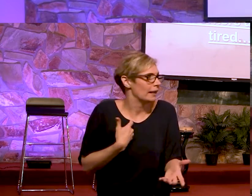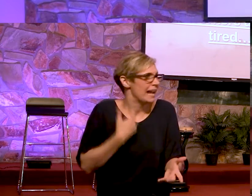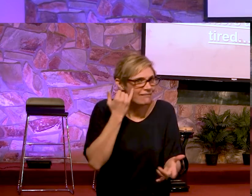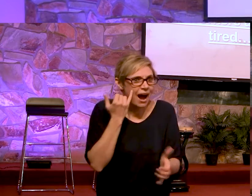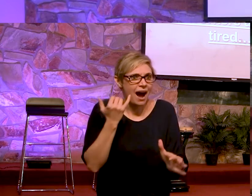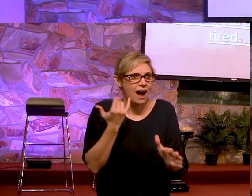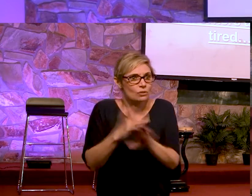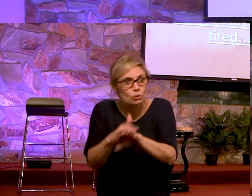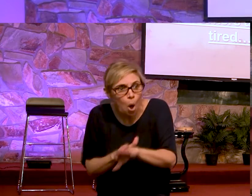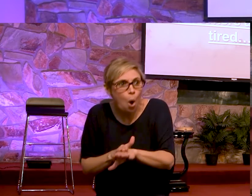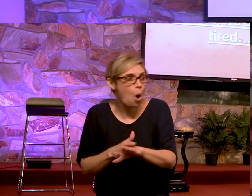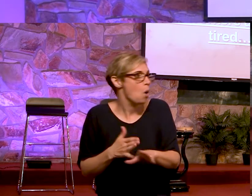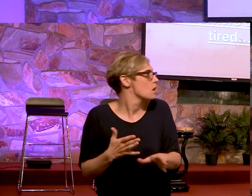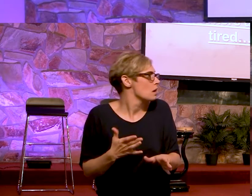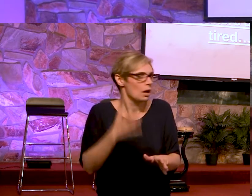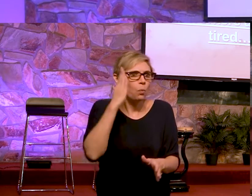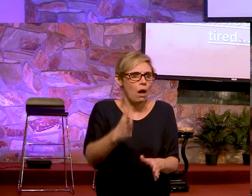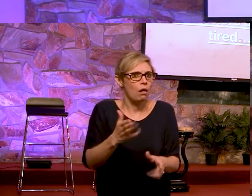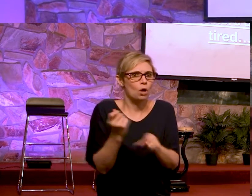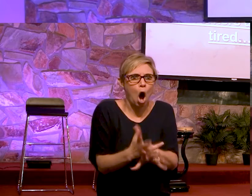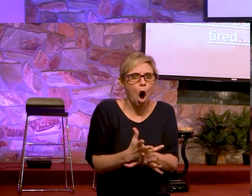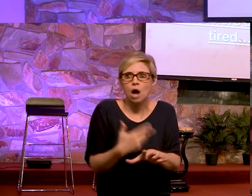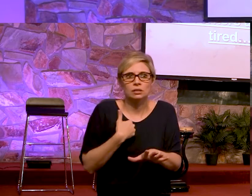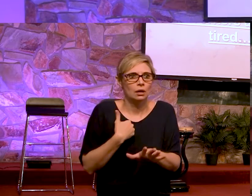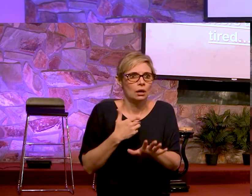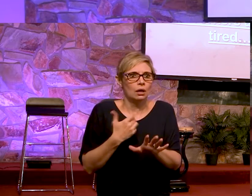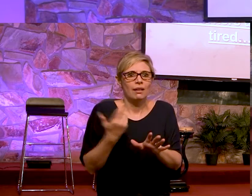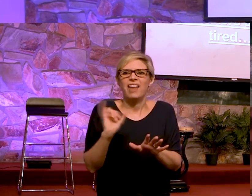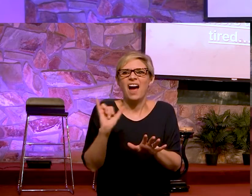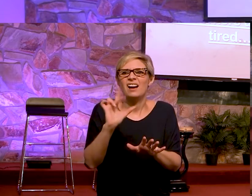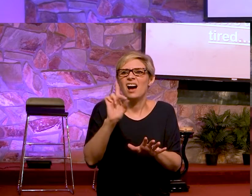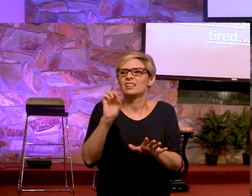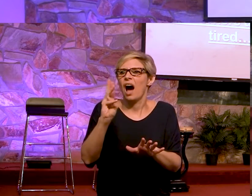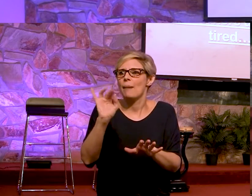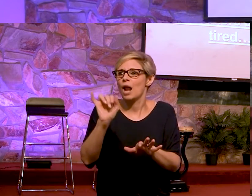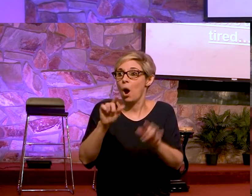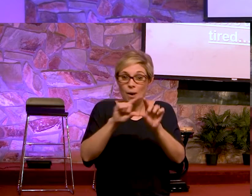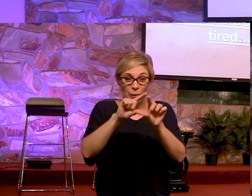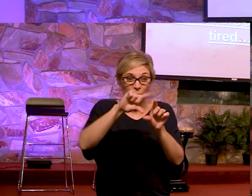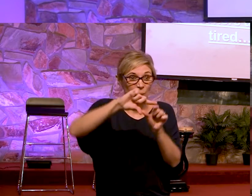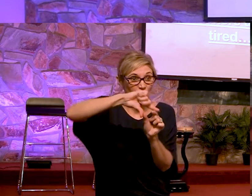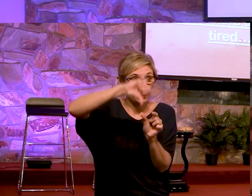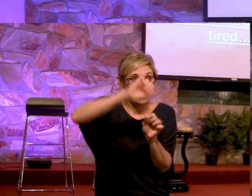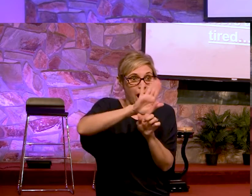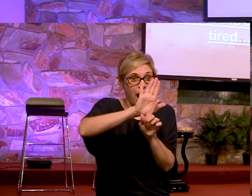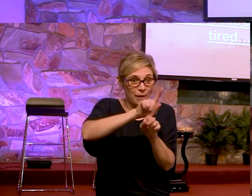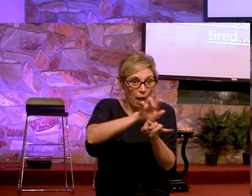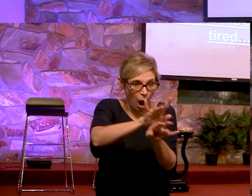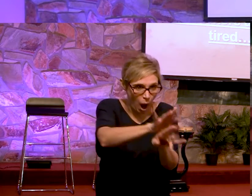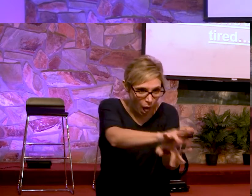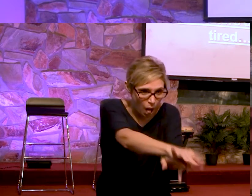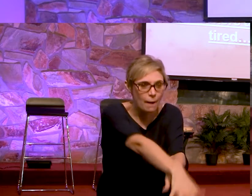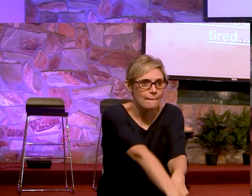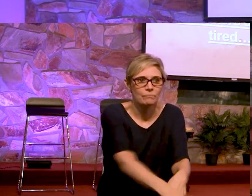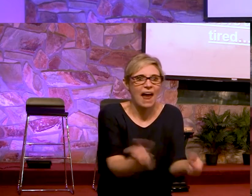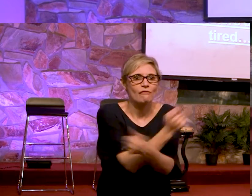this, if I slow down, it is going to cause a domino effect and all these other things over here are just going to fall apart. And